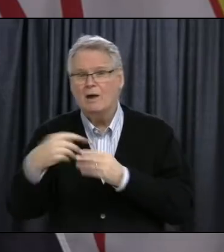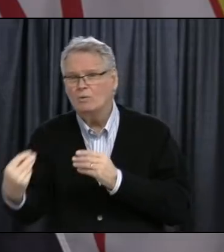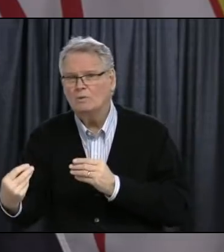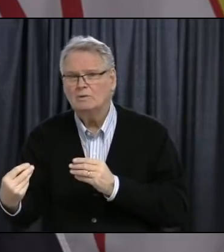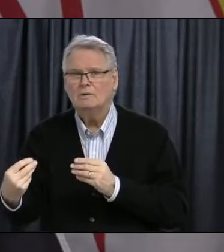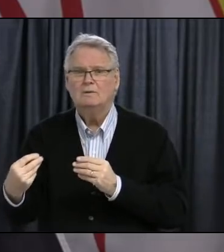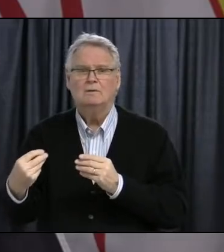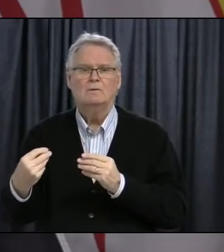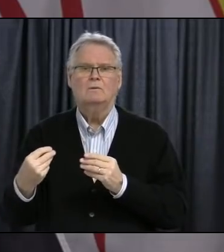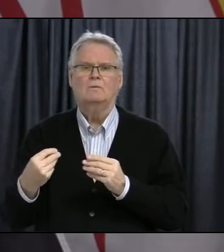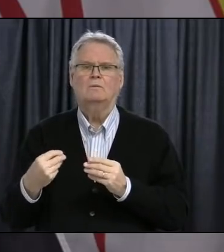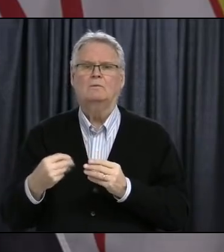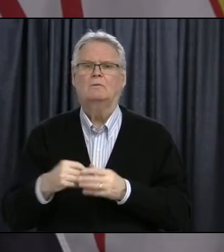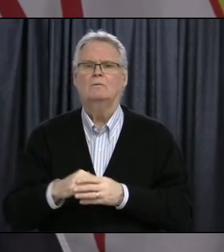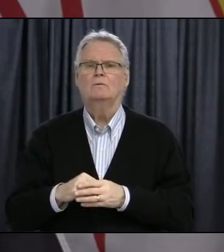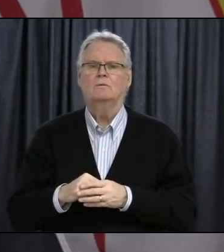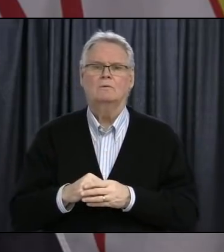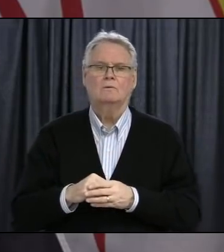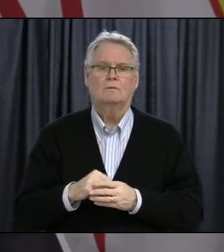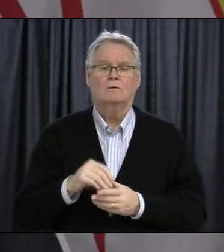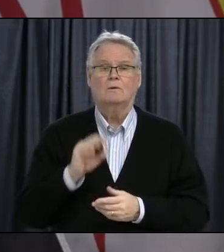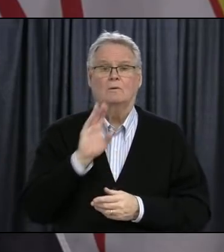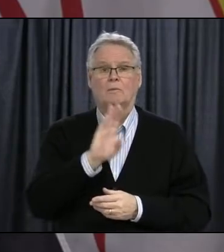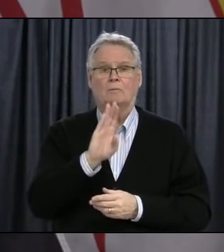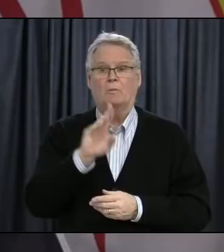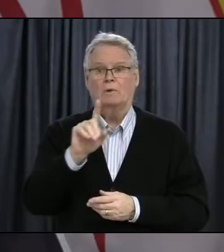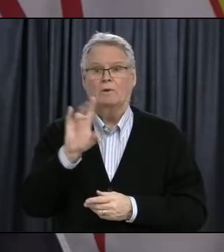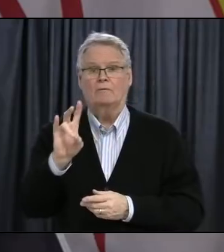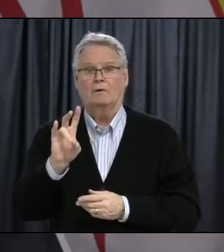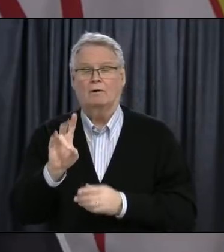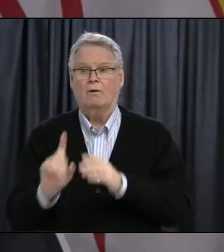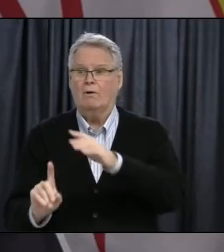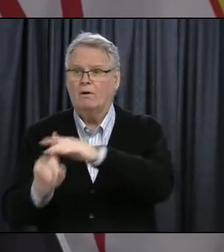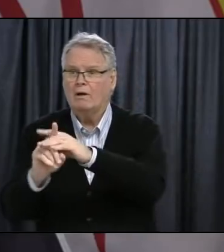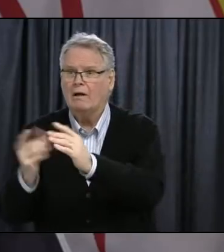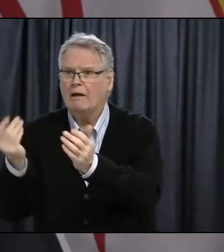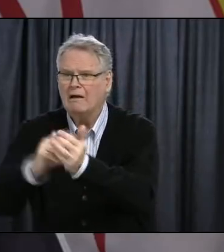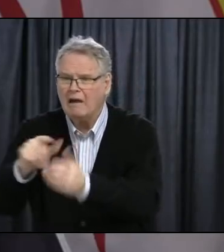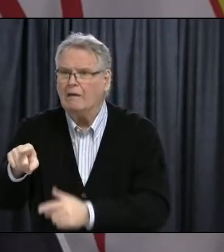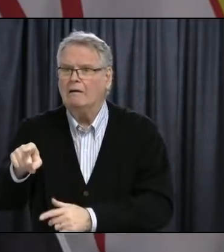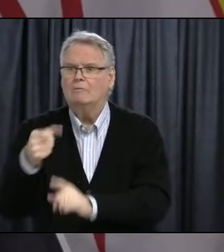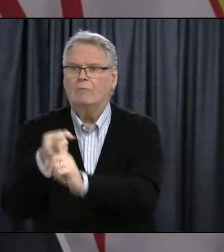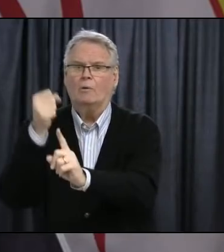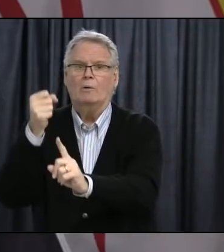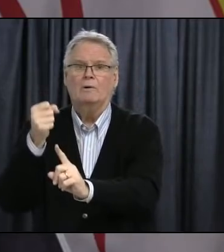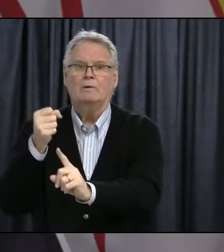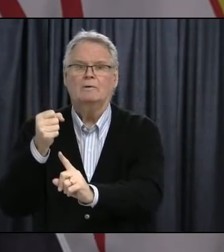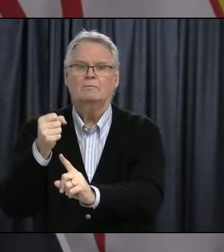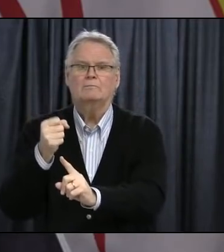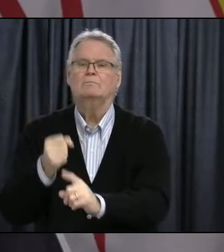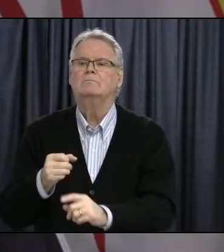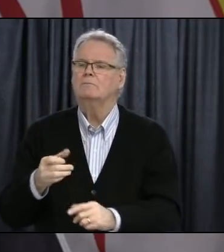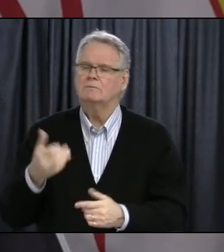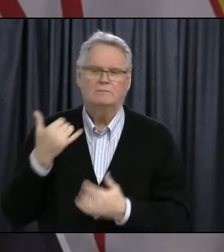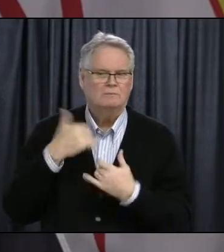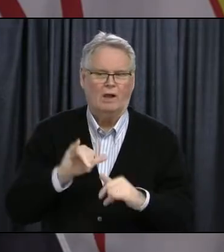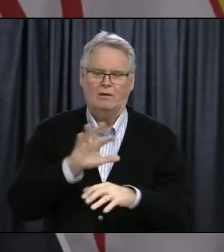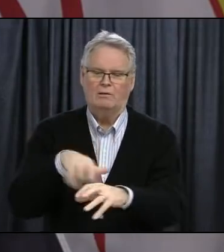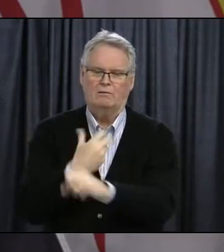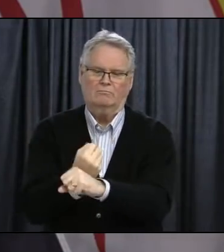here, we would limit that spread as much as possible, and we feel this is the best way to do that.